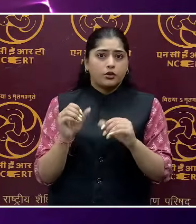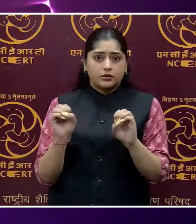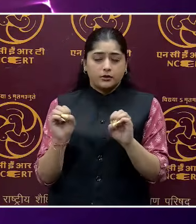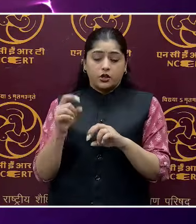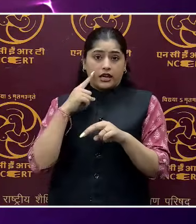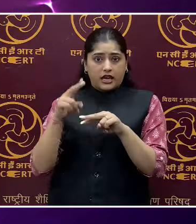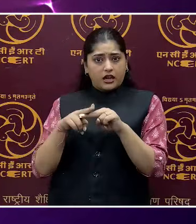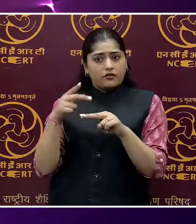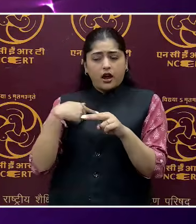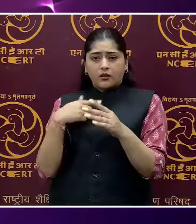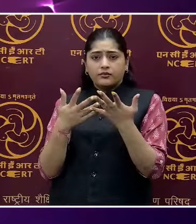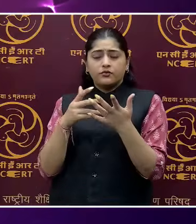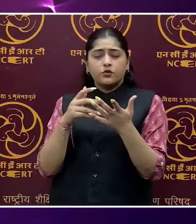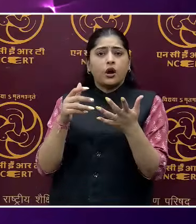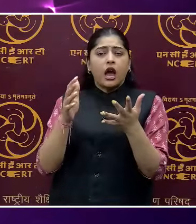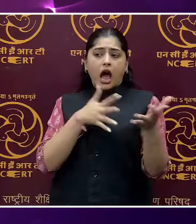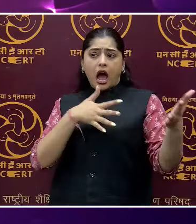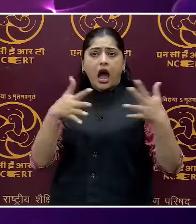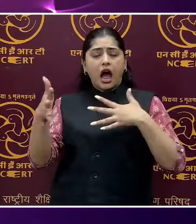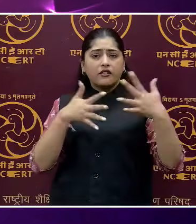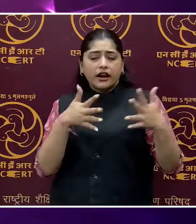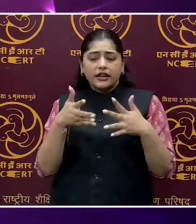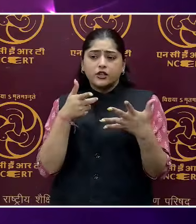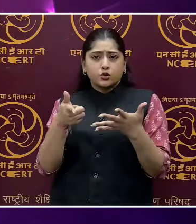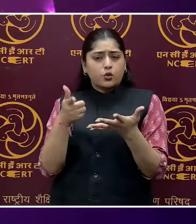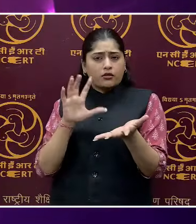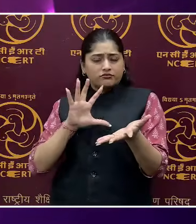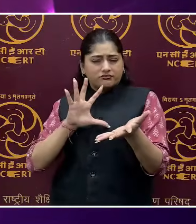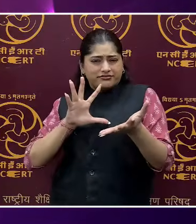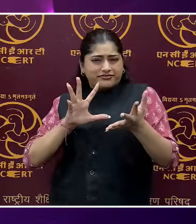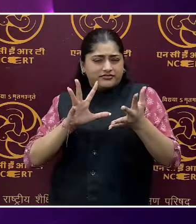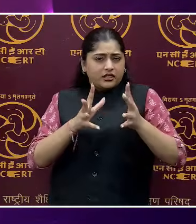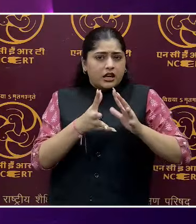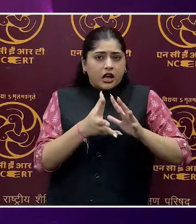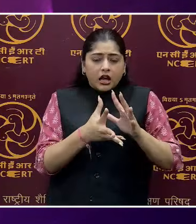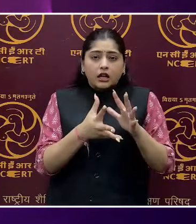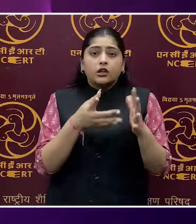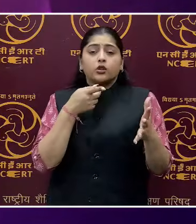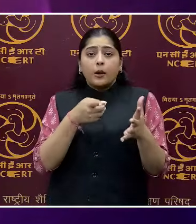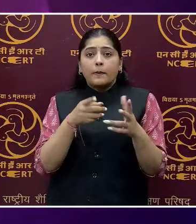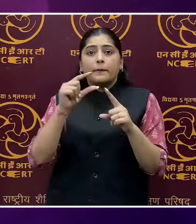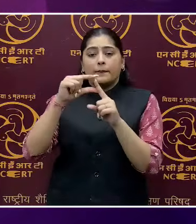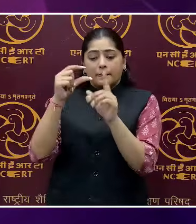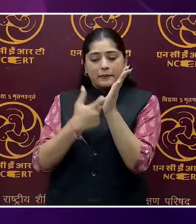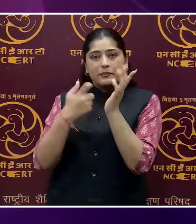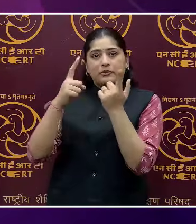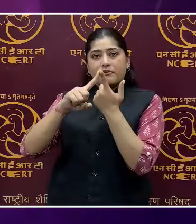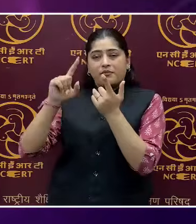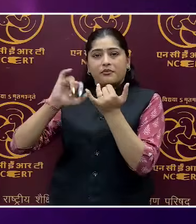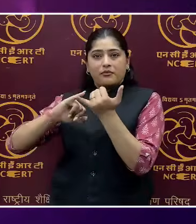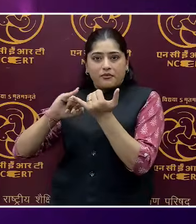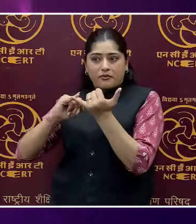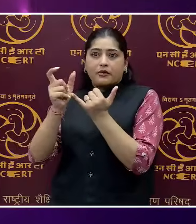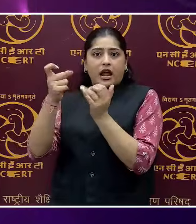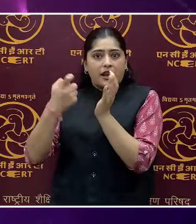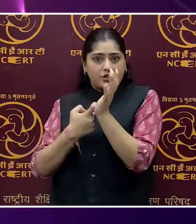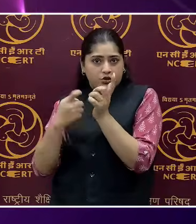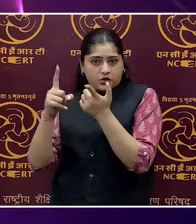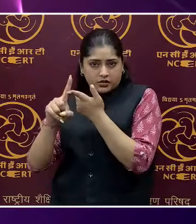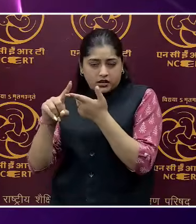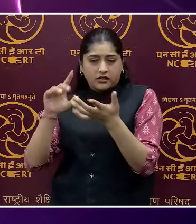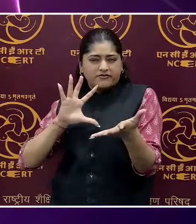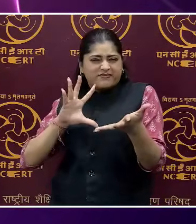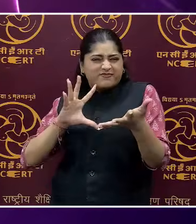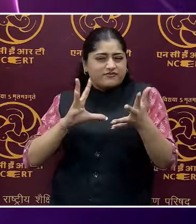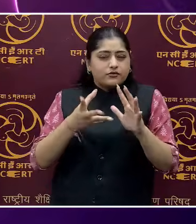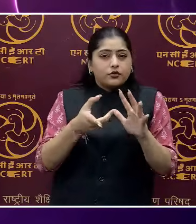pressure on gases, then the volume decreases easily, but when we apply the pressure on liquids,